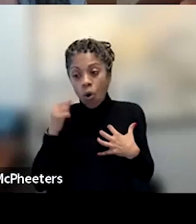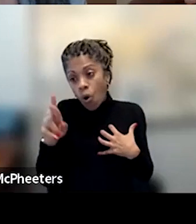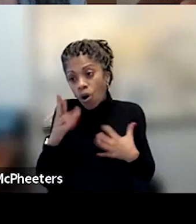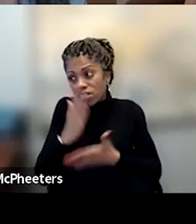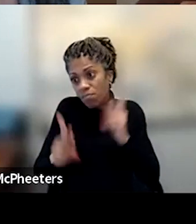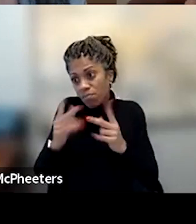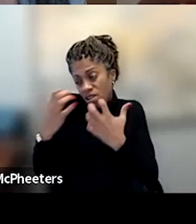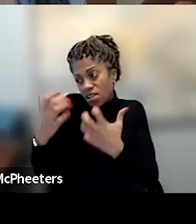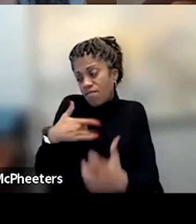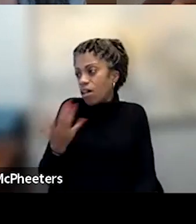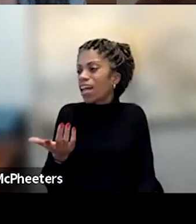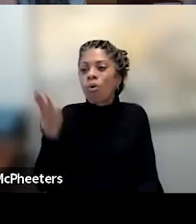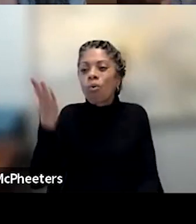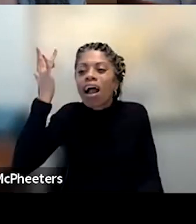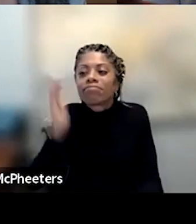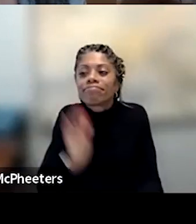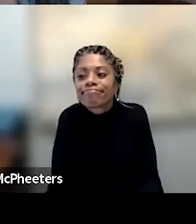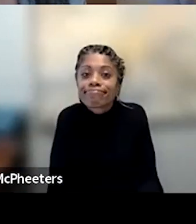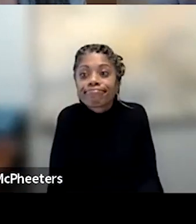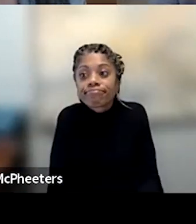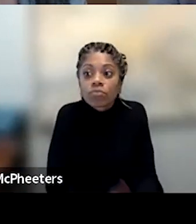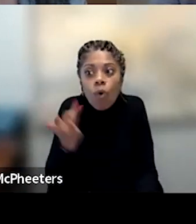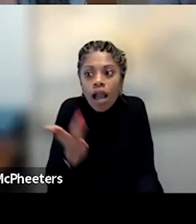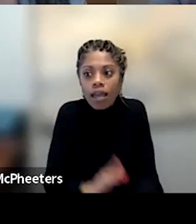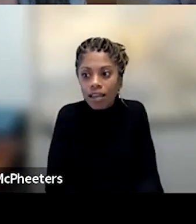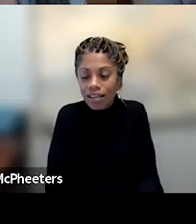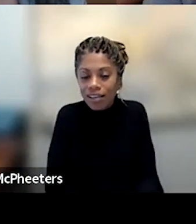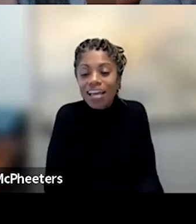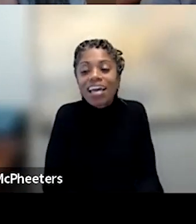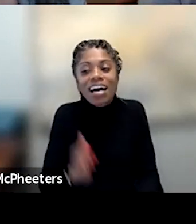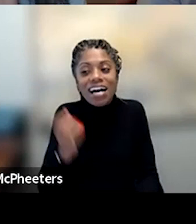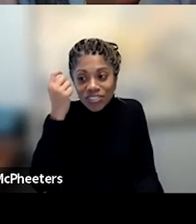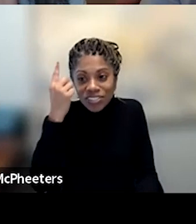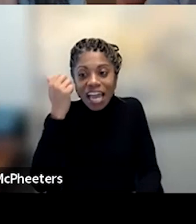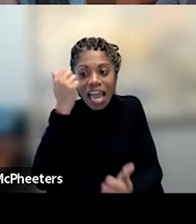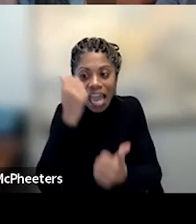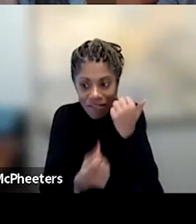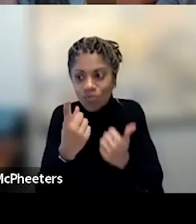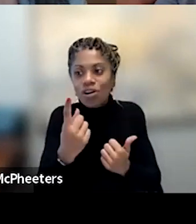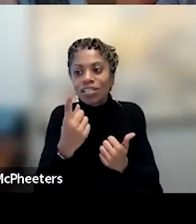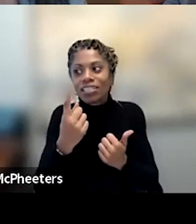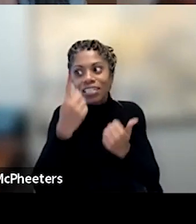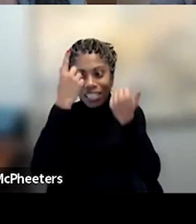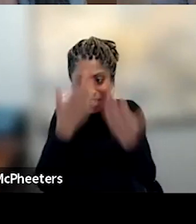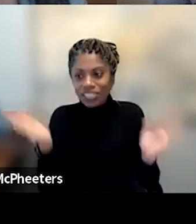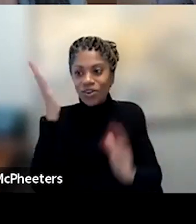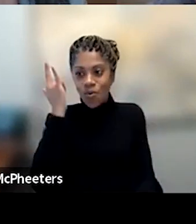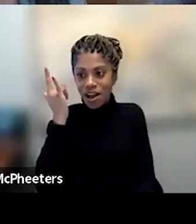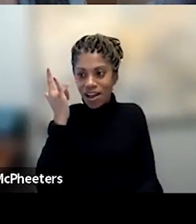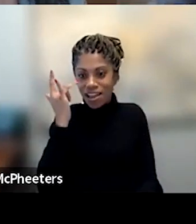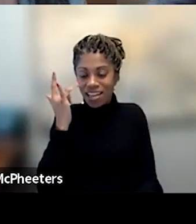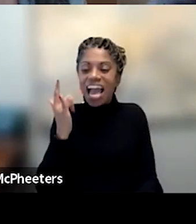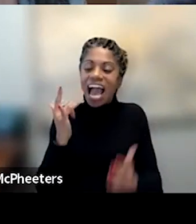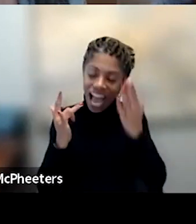You have to really take the time and invest and explain why, because everyone doesn't know why. They should, but they don't. And so that's important to